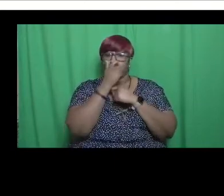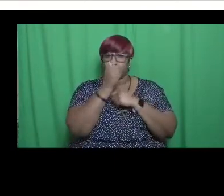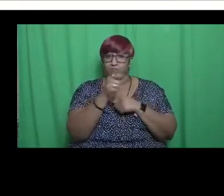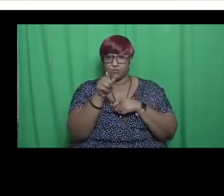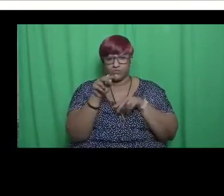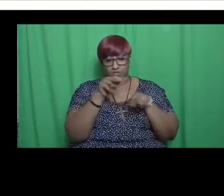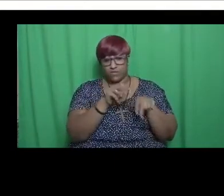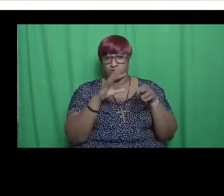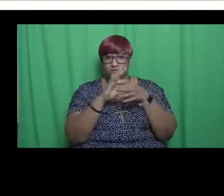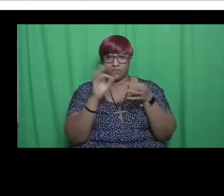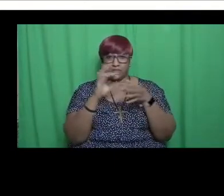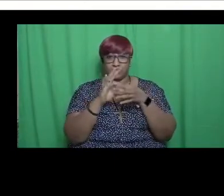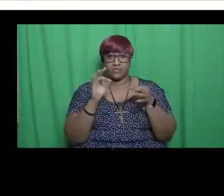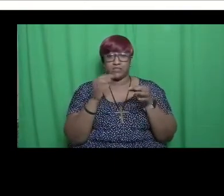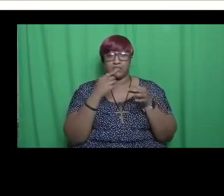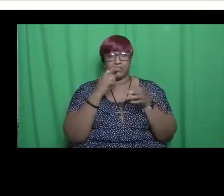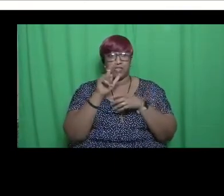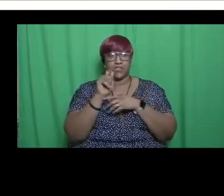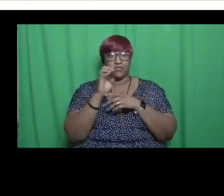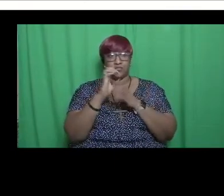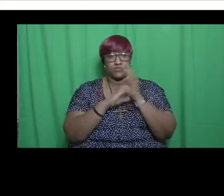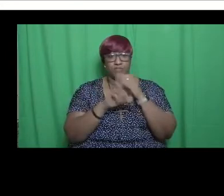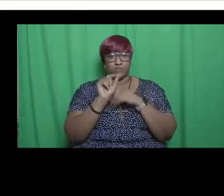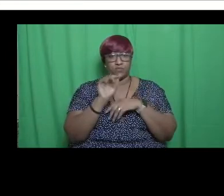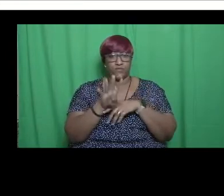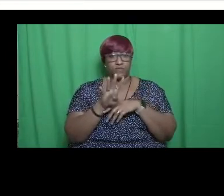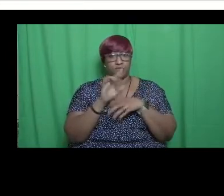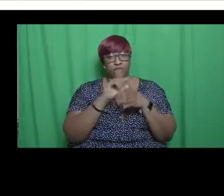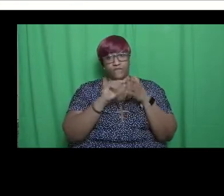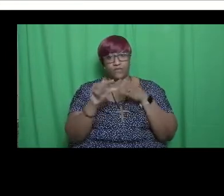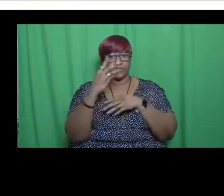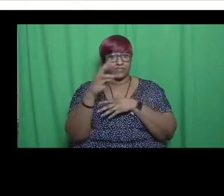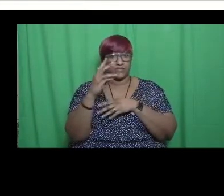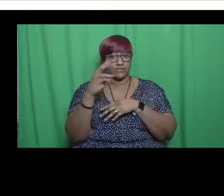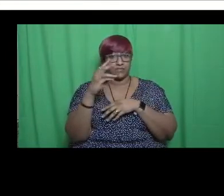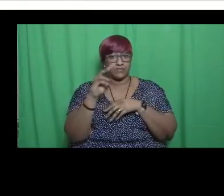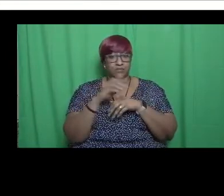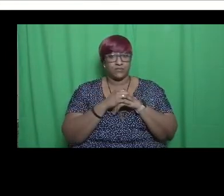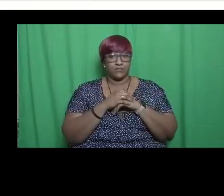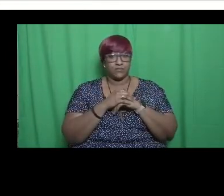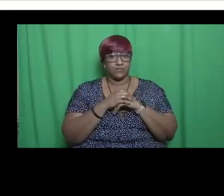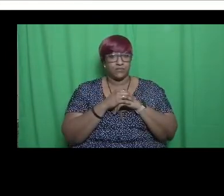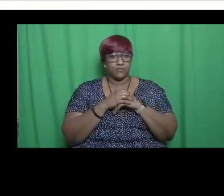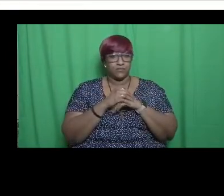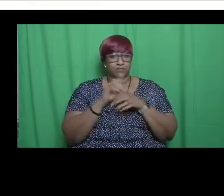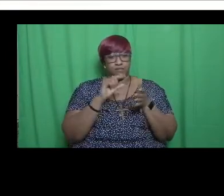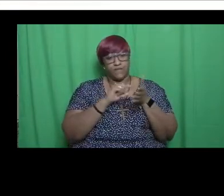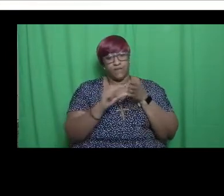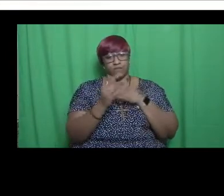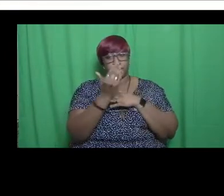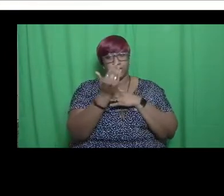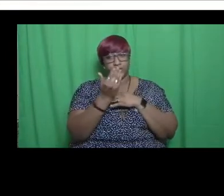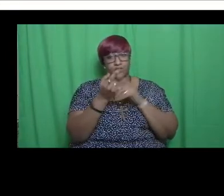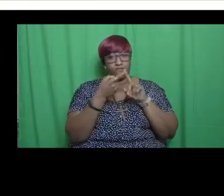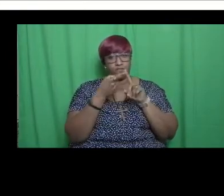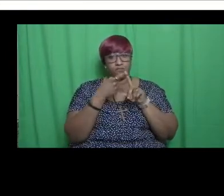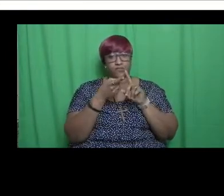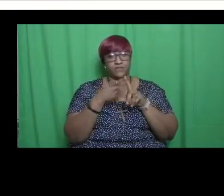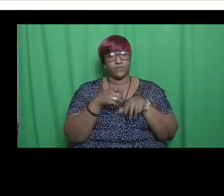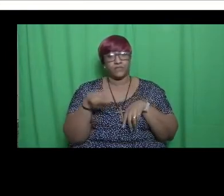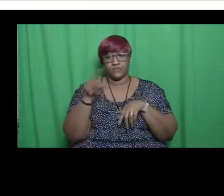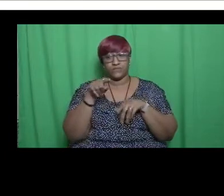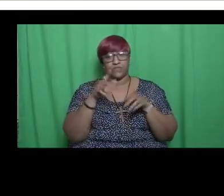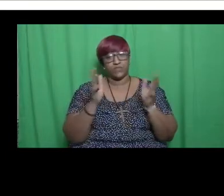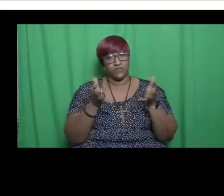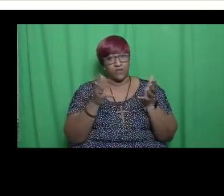look at the text says in Luke chapter 24 and verse 16, let's look at verse 15. As they talked